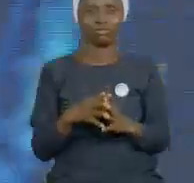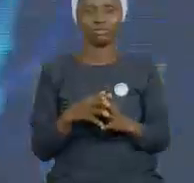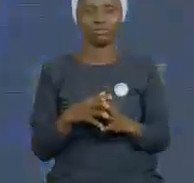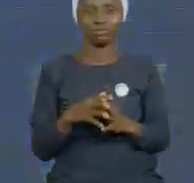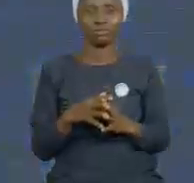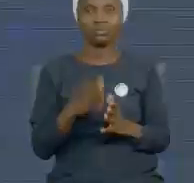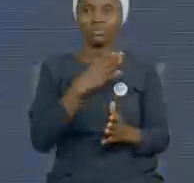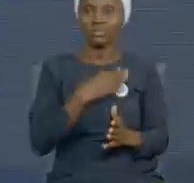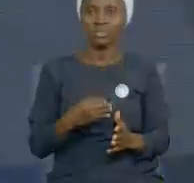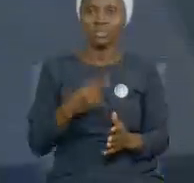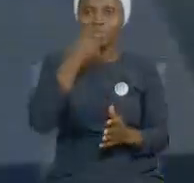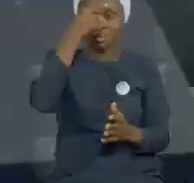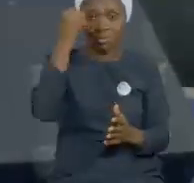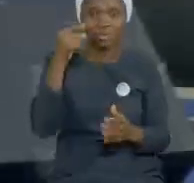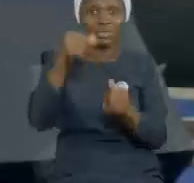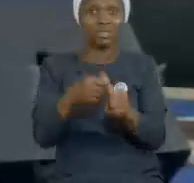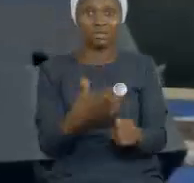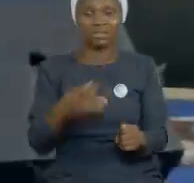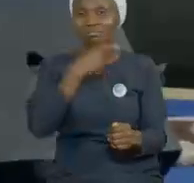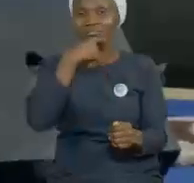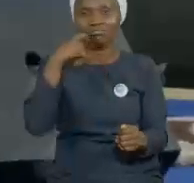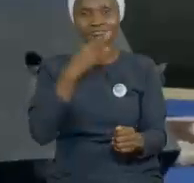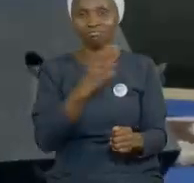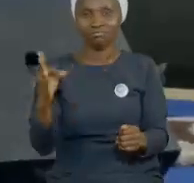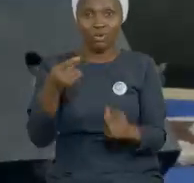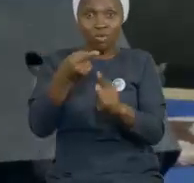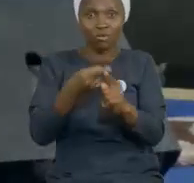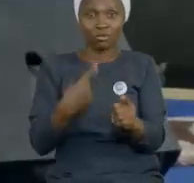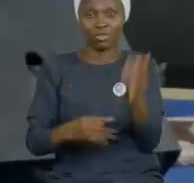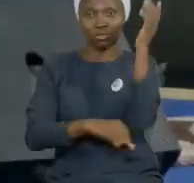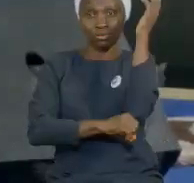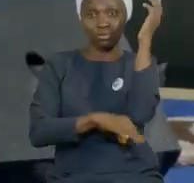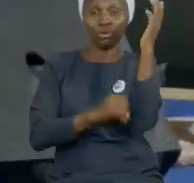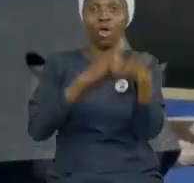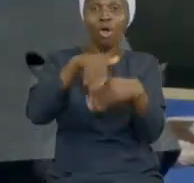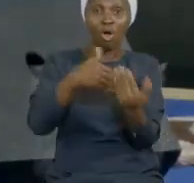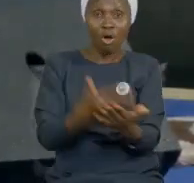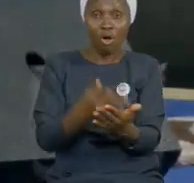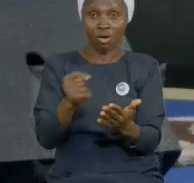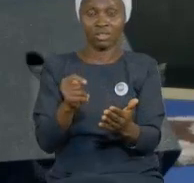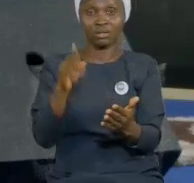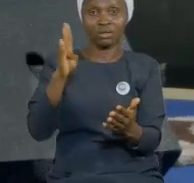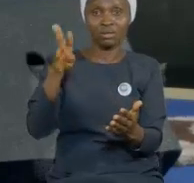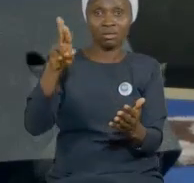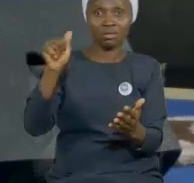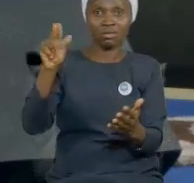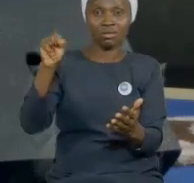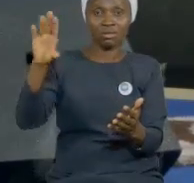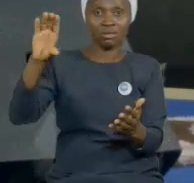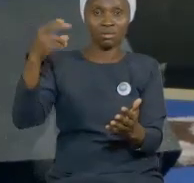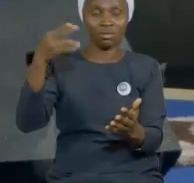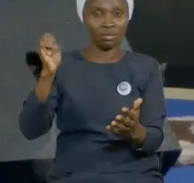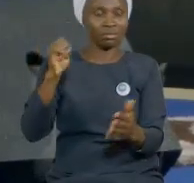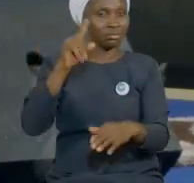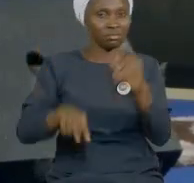And because everything dried up from the root, all the branches, they could not spring up